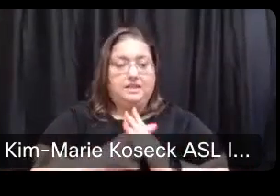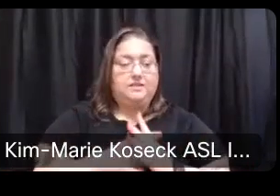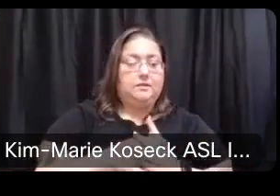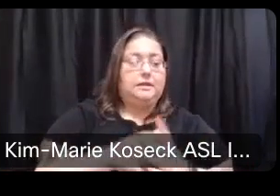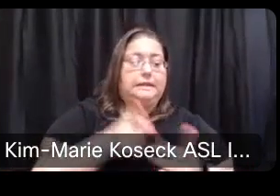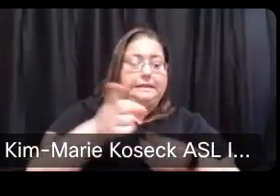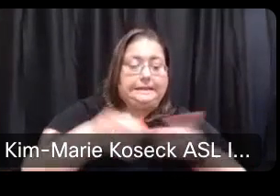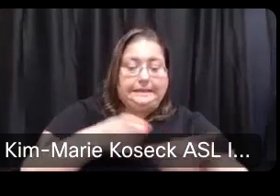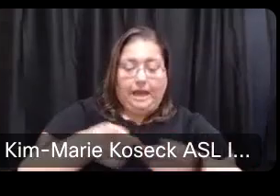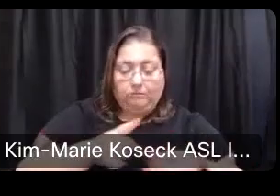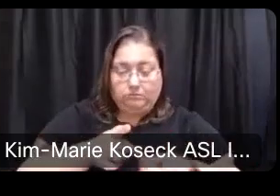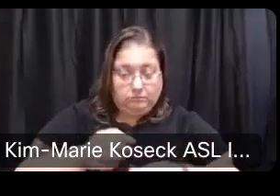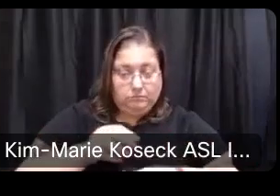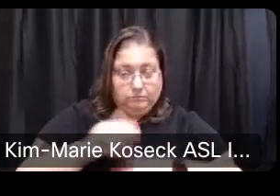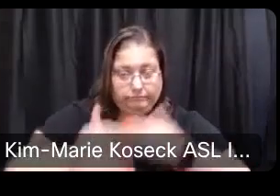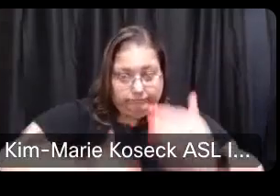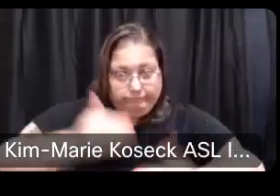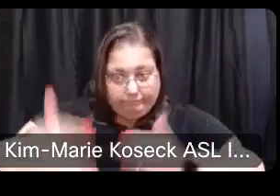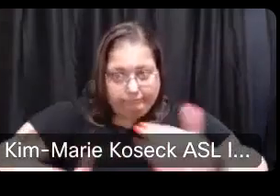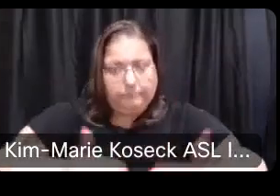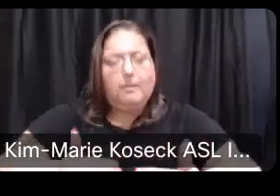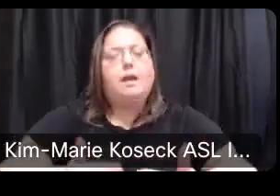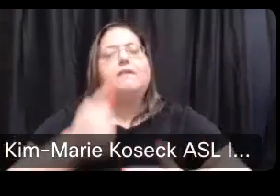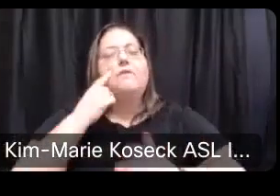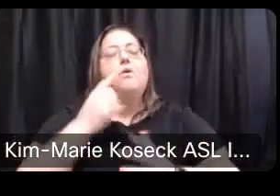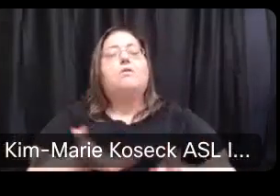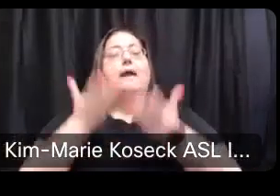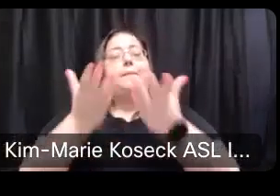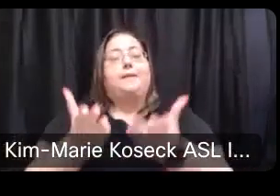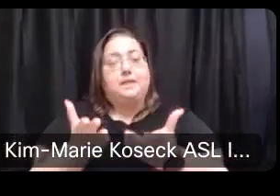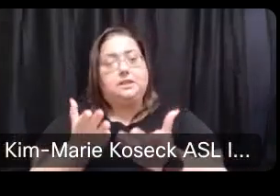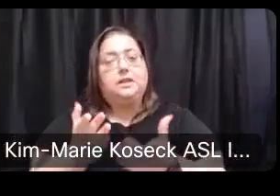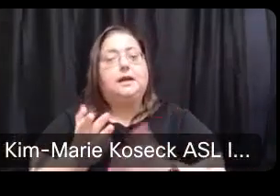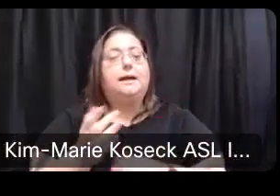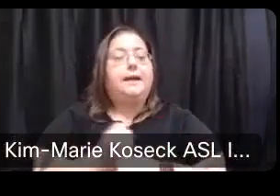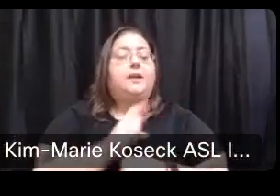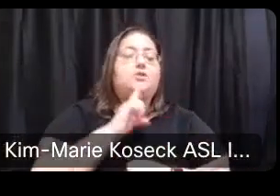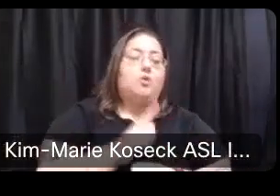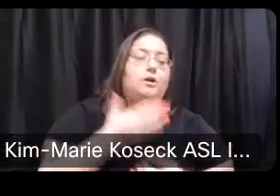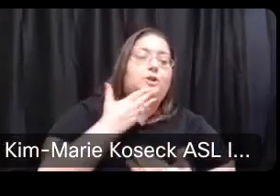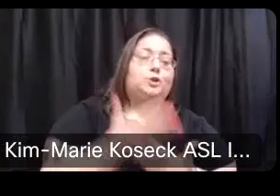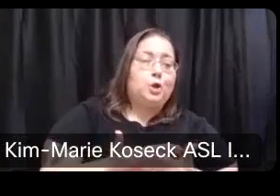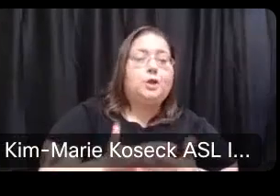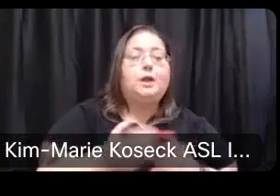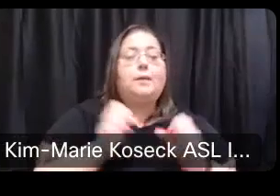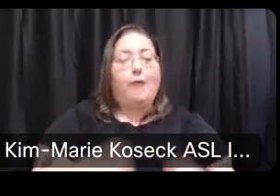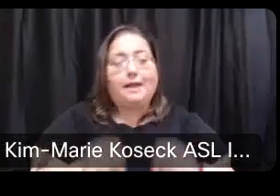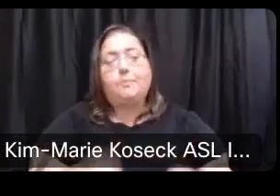funding and implementing the CLEAR resiliency recommendations, ensuring practical and feasible pathways